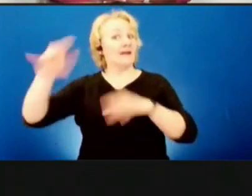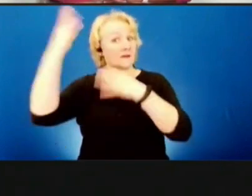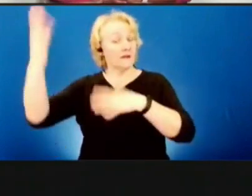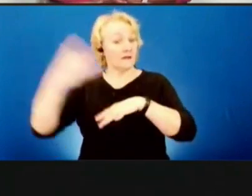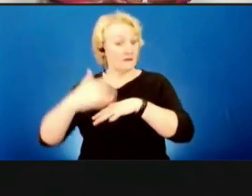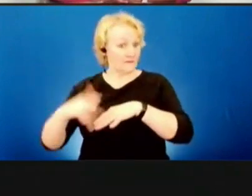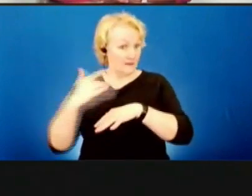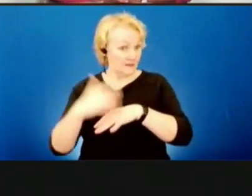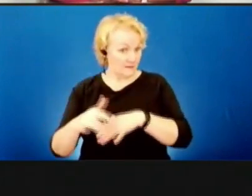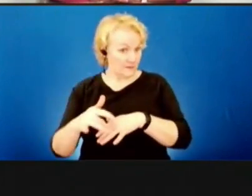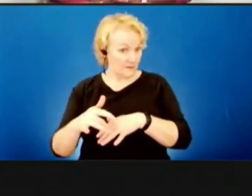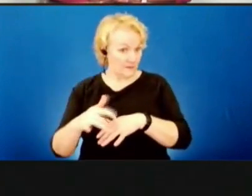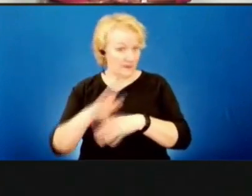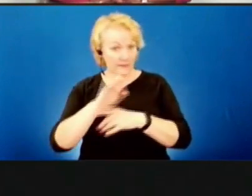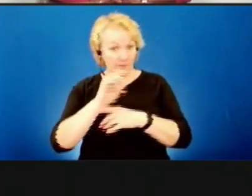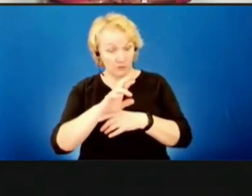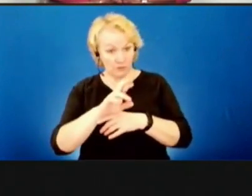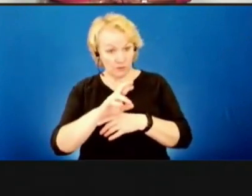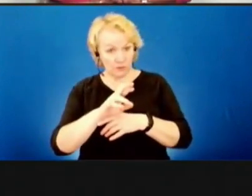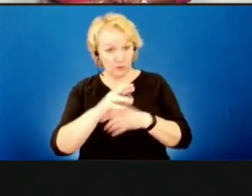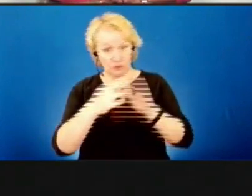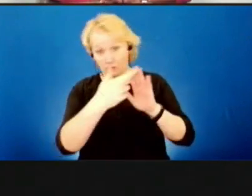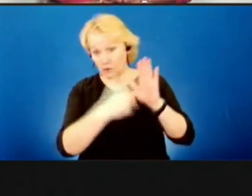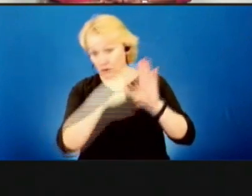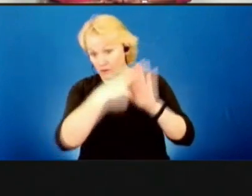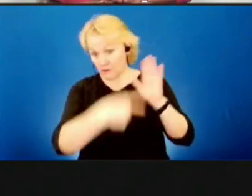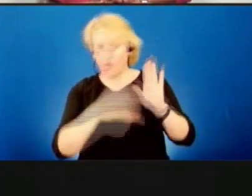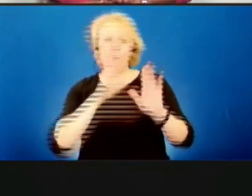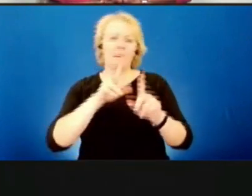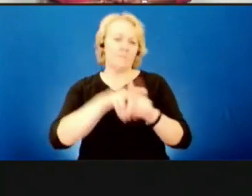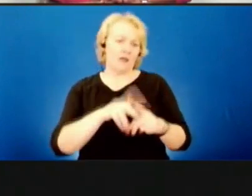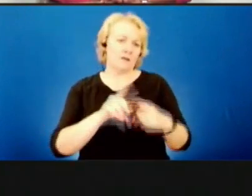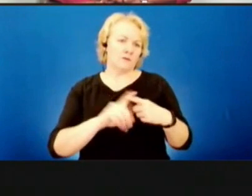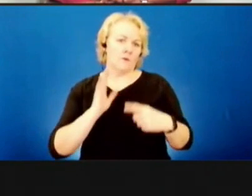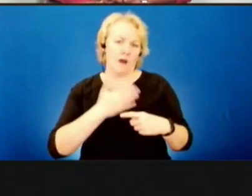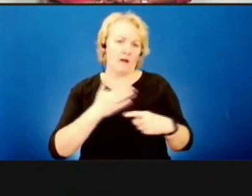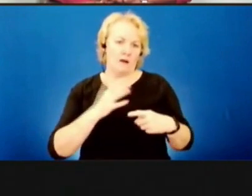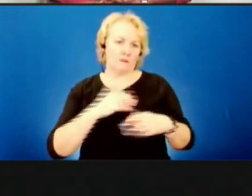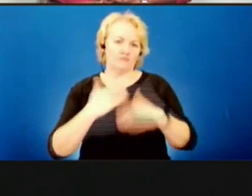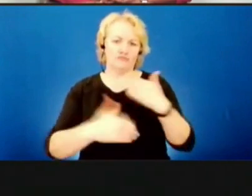and then the booster recommendations come out, we would be applying that to our clinical operations.